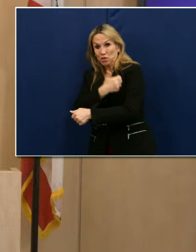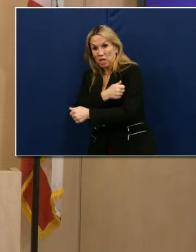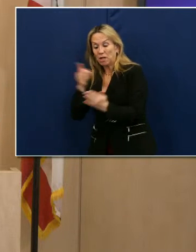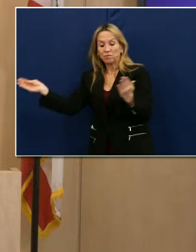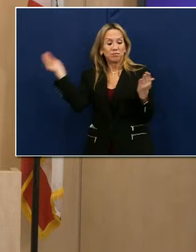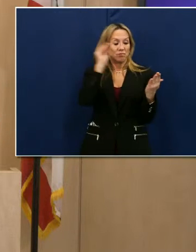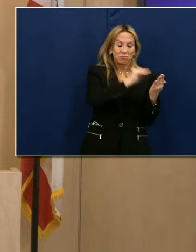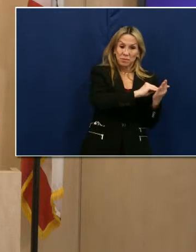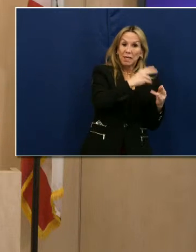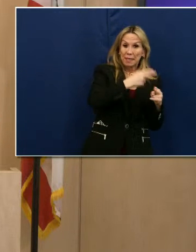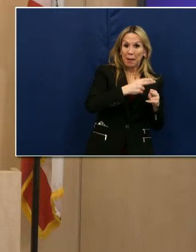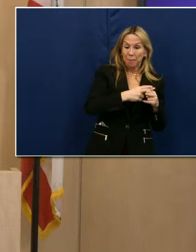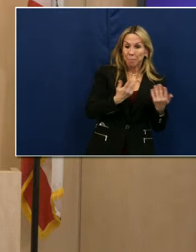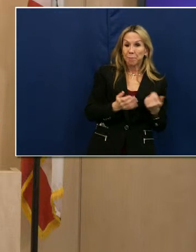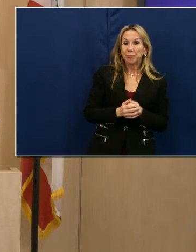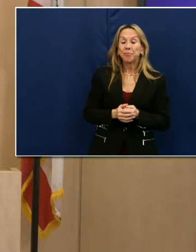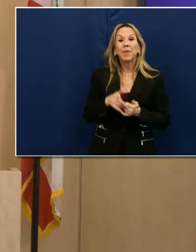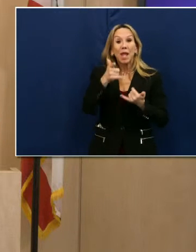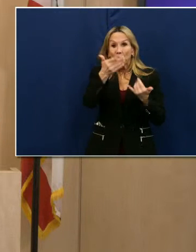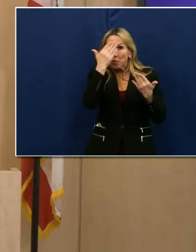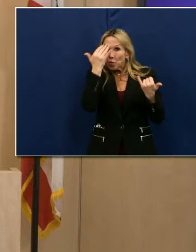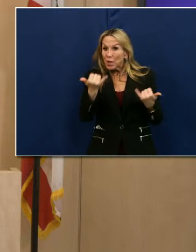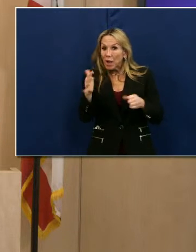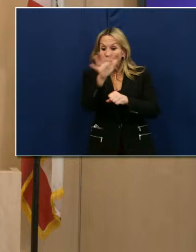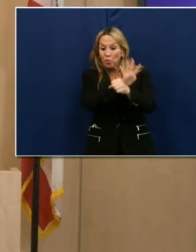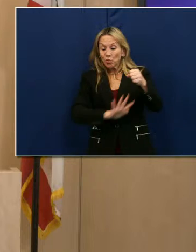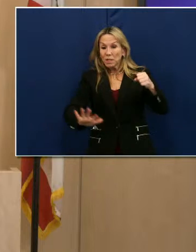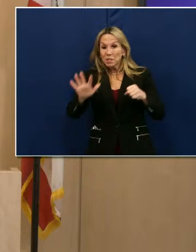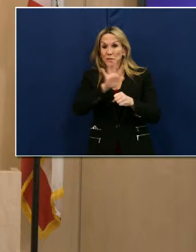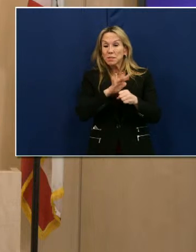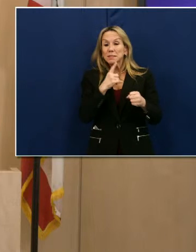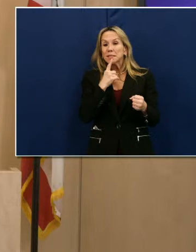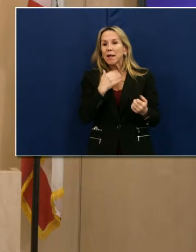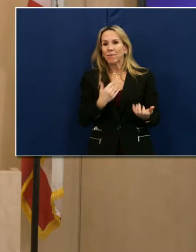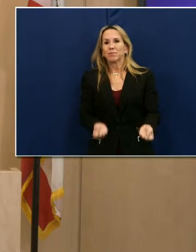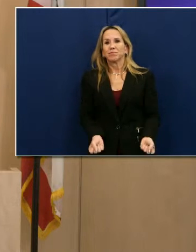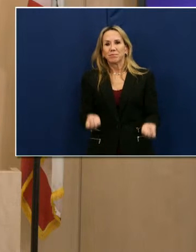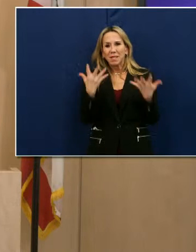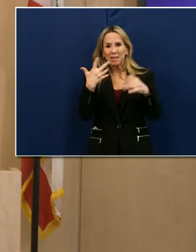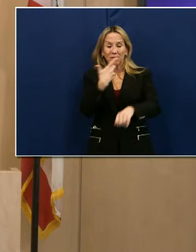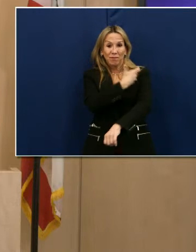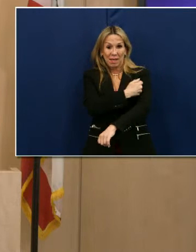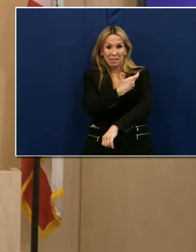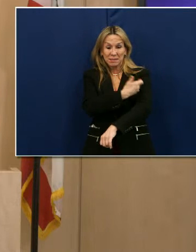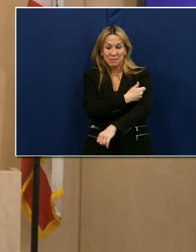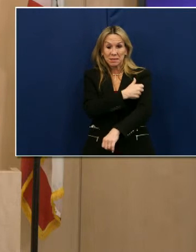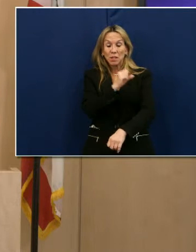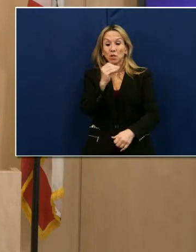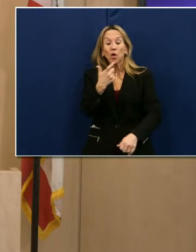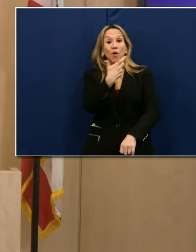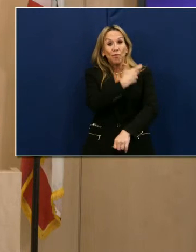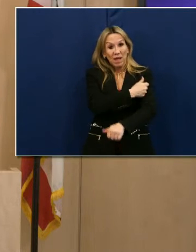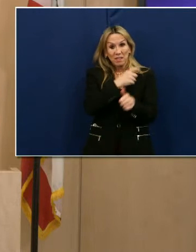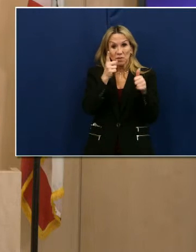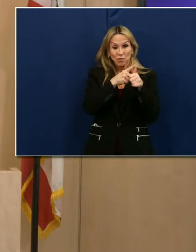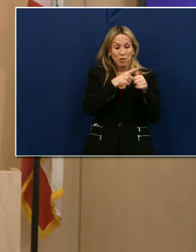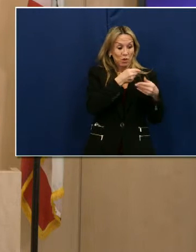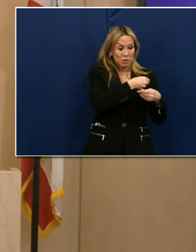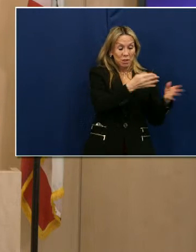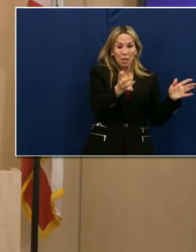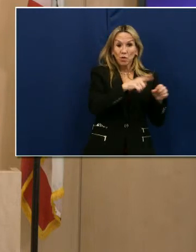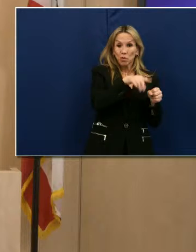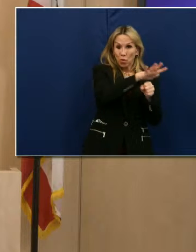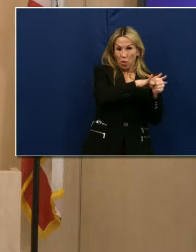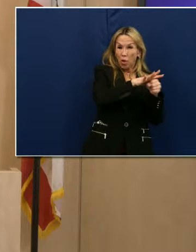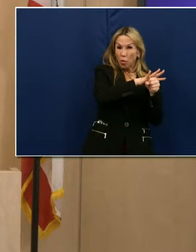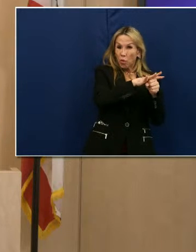you've heard how many vaccines are in the region. With the vaccines being given to our local providers, you're not gonna